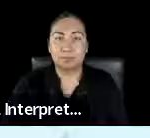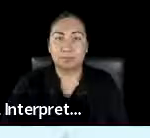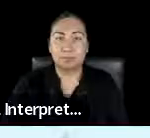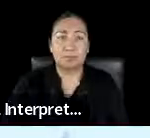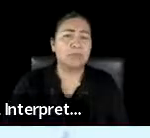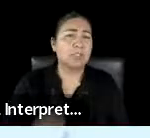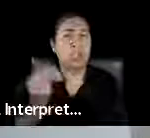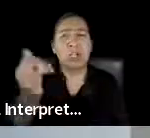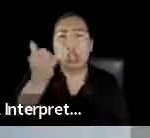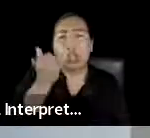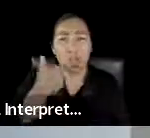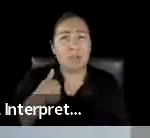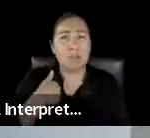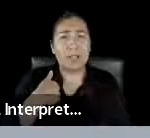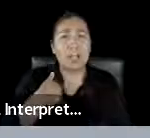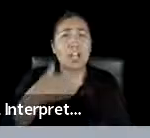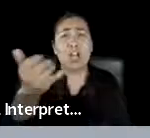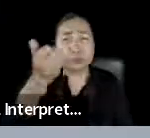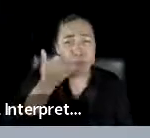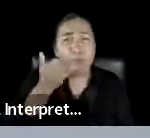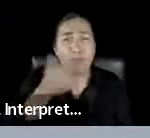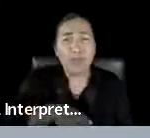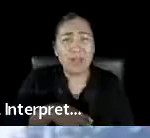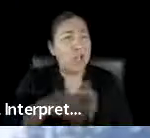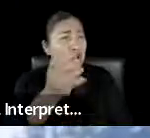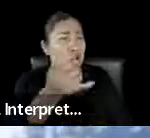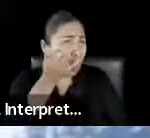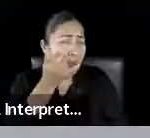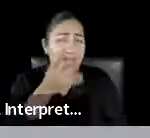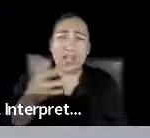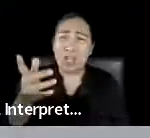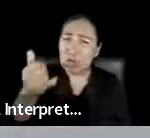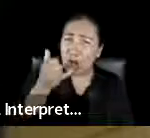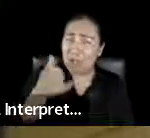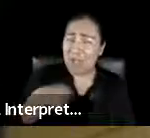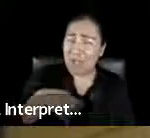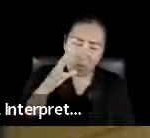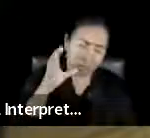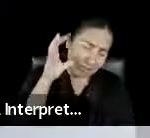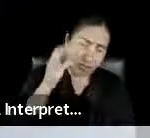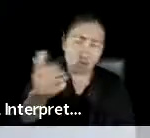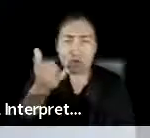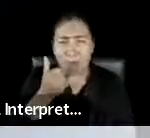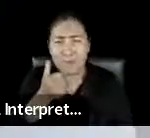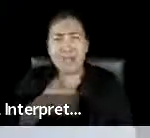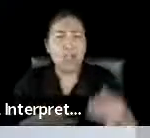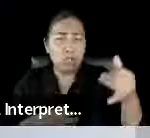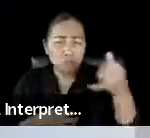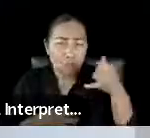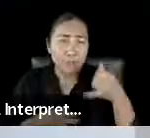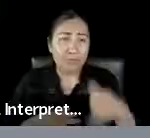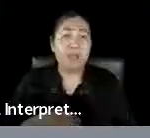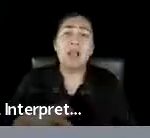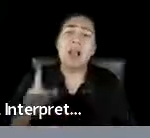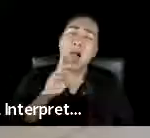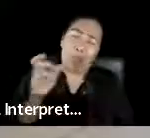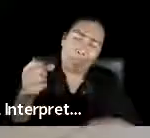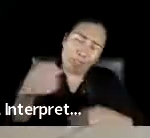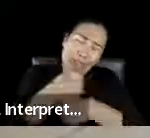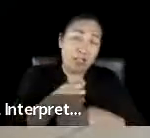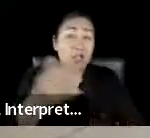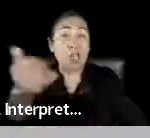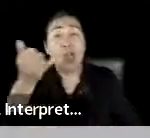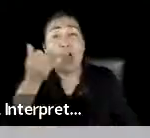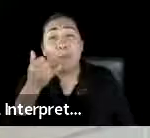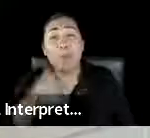Call me. Call me. Call me. I'll listen to you. Call me. Call me. Call me. I'll give you a hug. Call me.